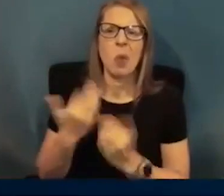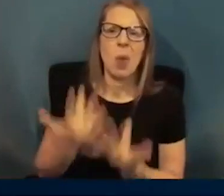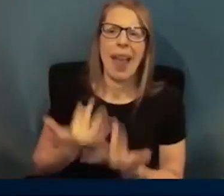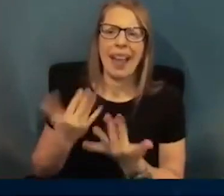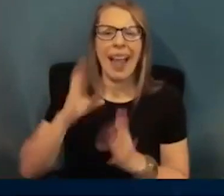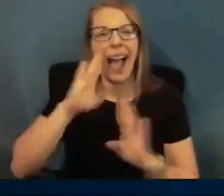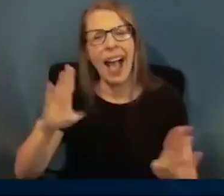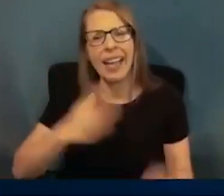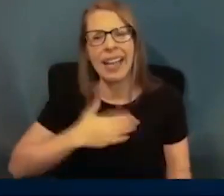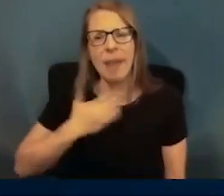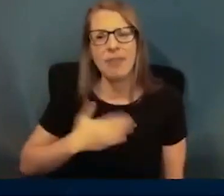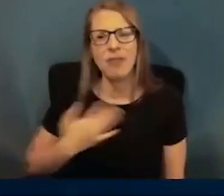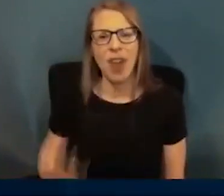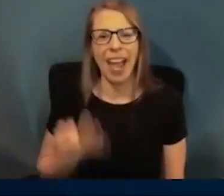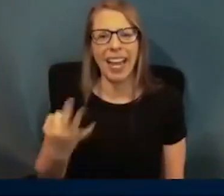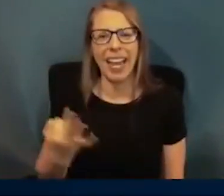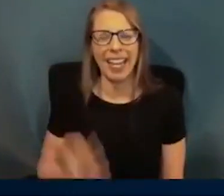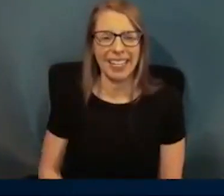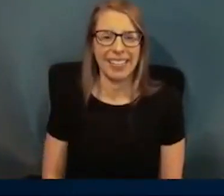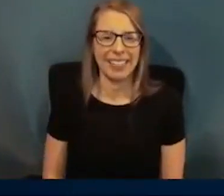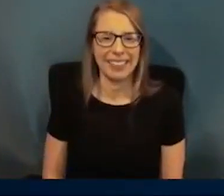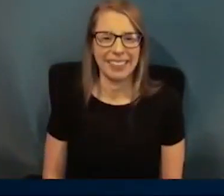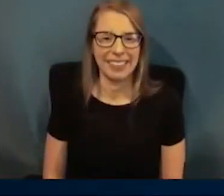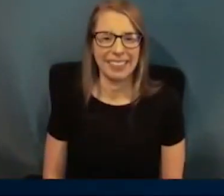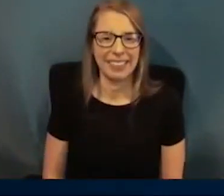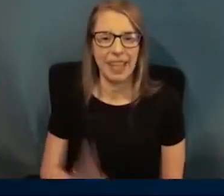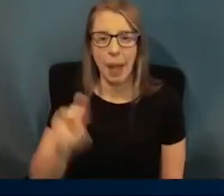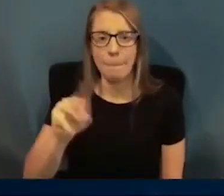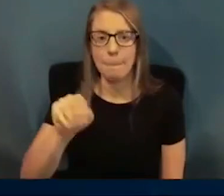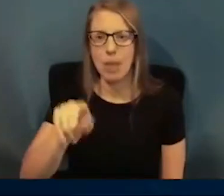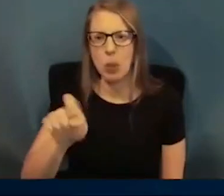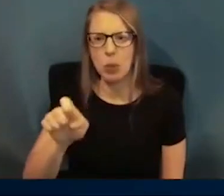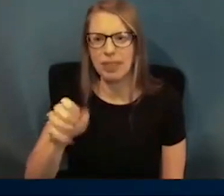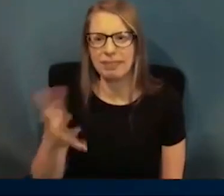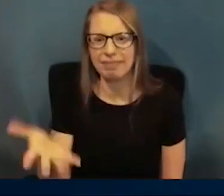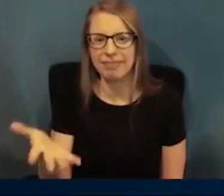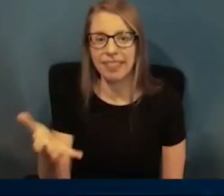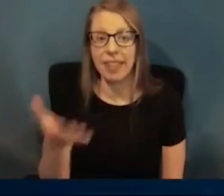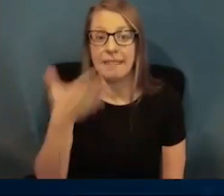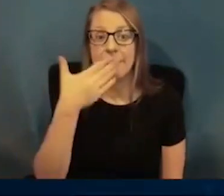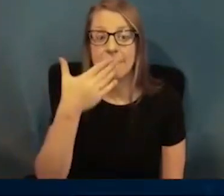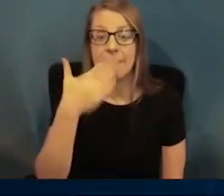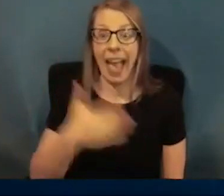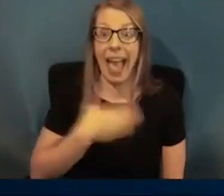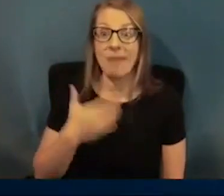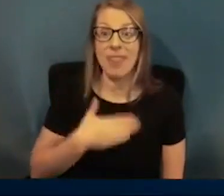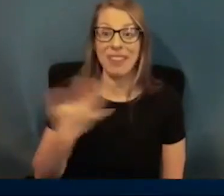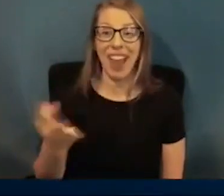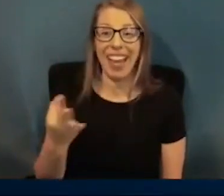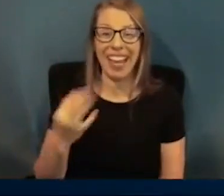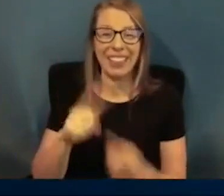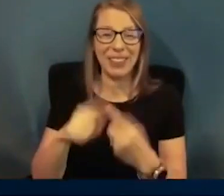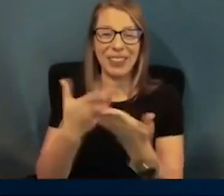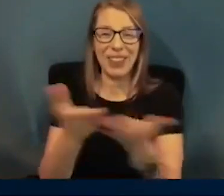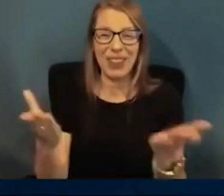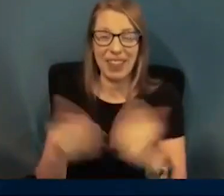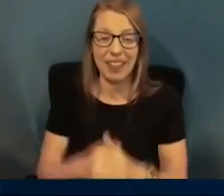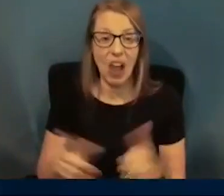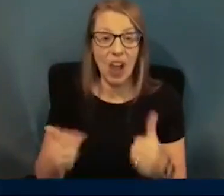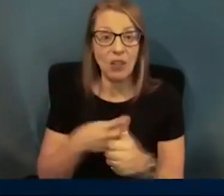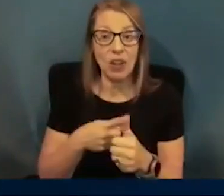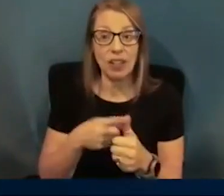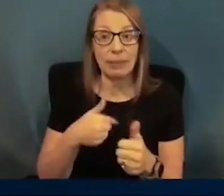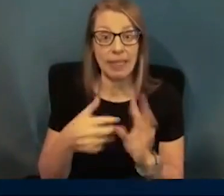Friday. Can you unmute? Thank you. Happy Friday to you. The first thing that I want to say